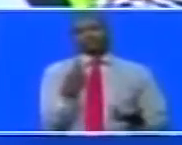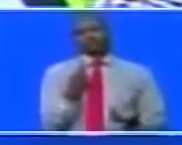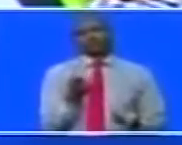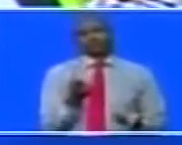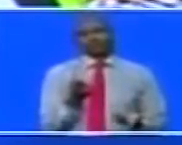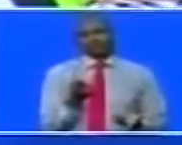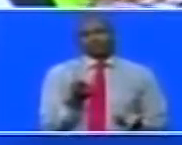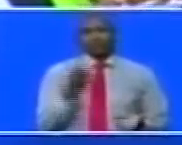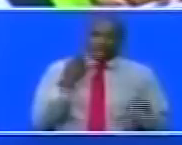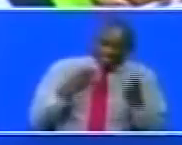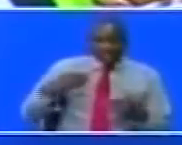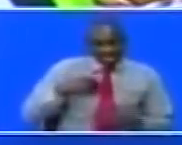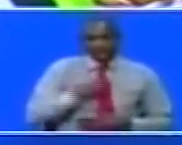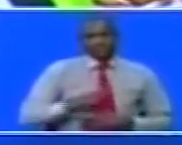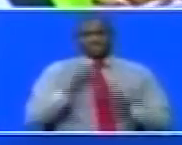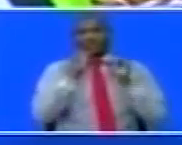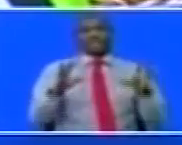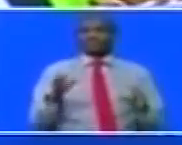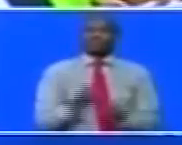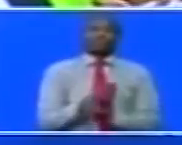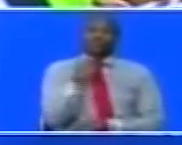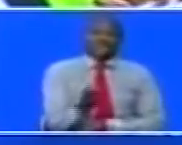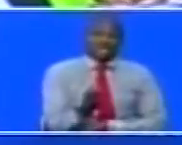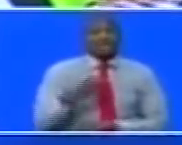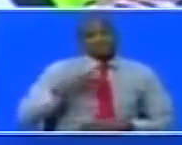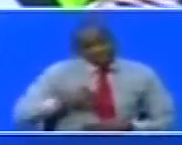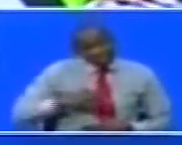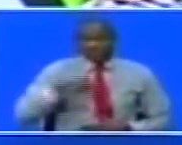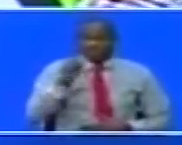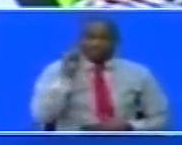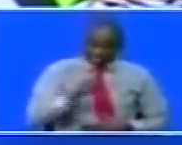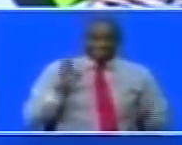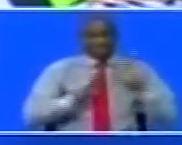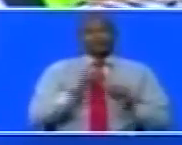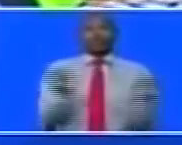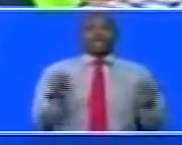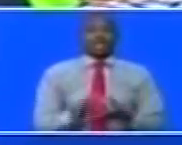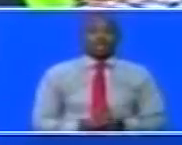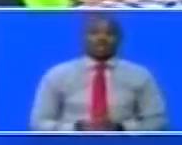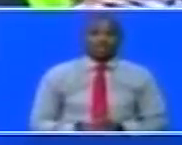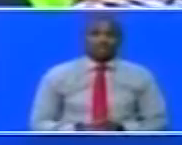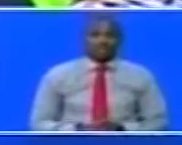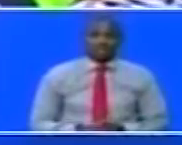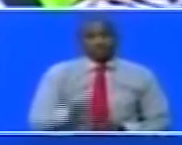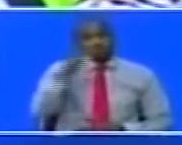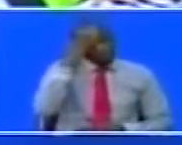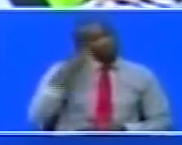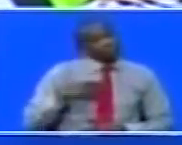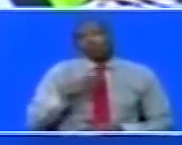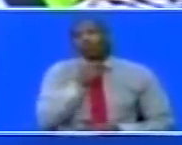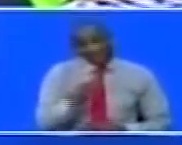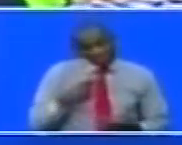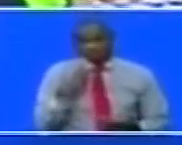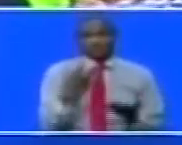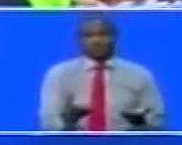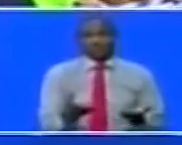them, what am I apologizing first? That people are youthful and they need to behave? You know, people want to